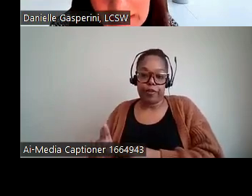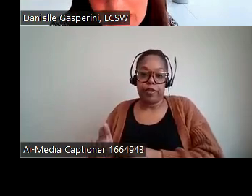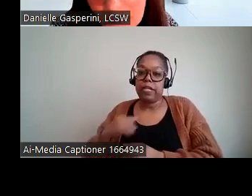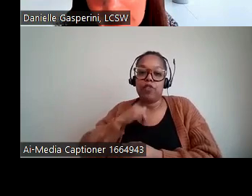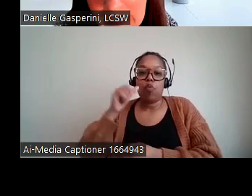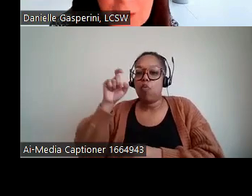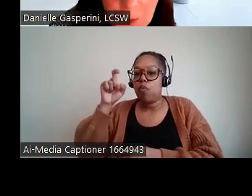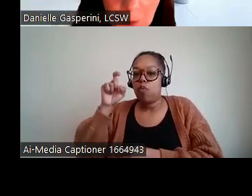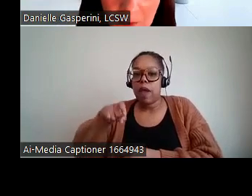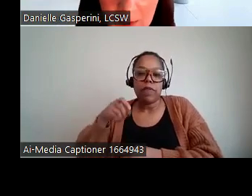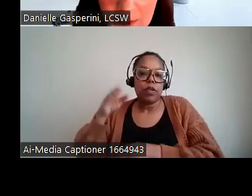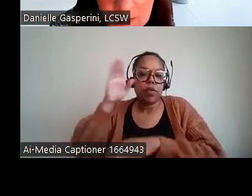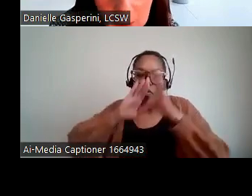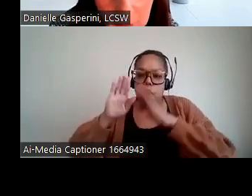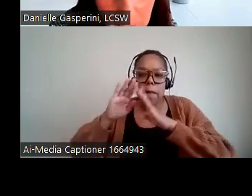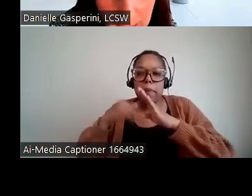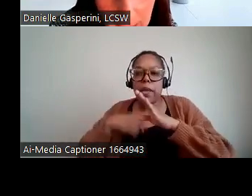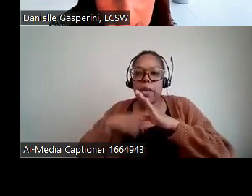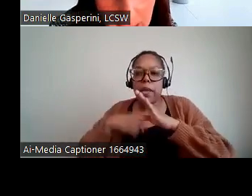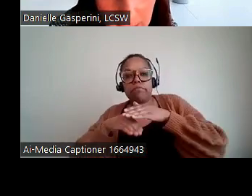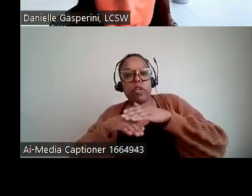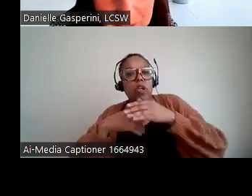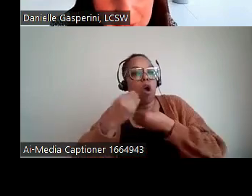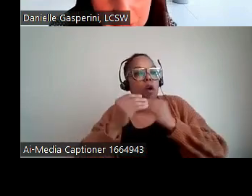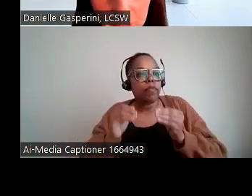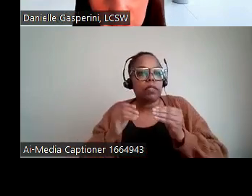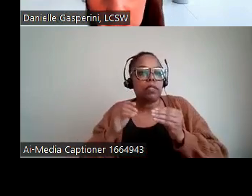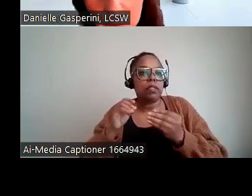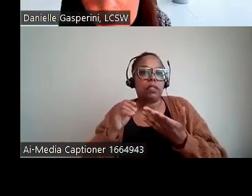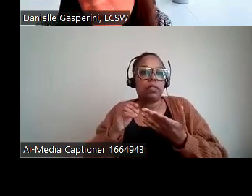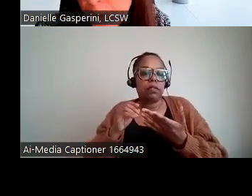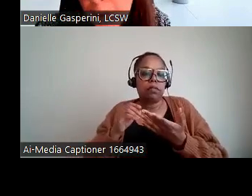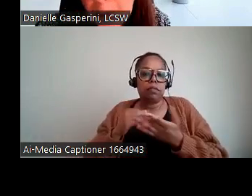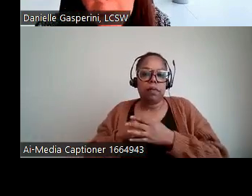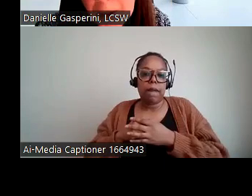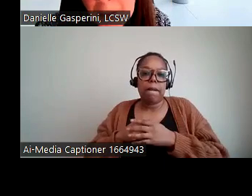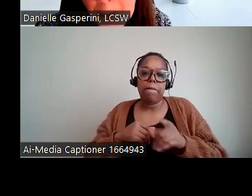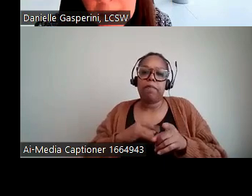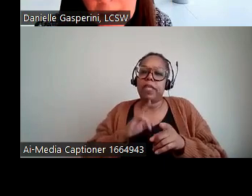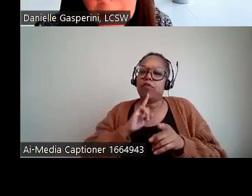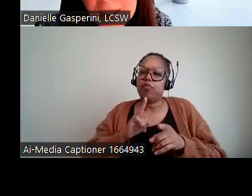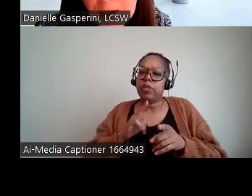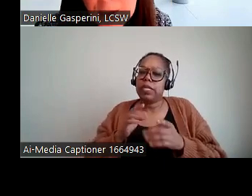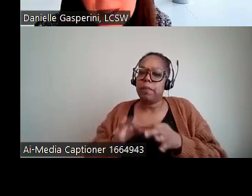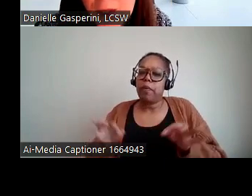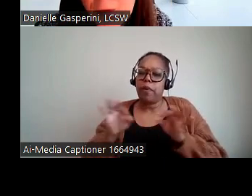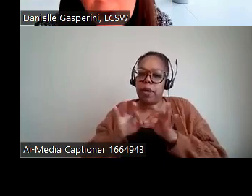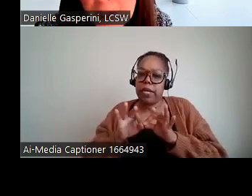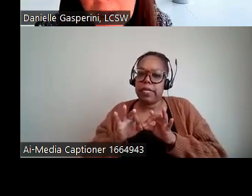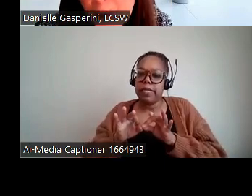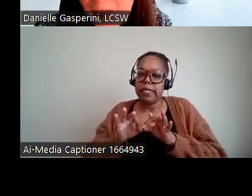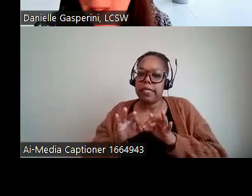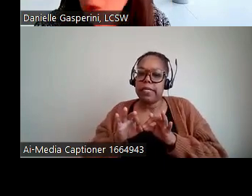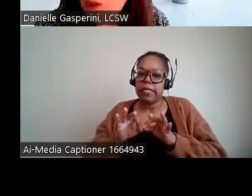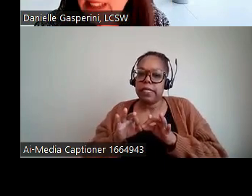about getting to an office and what that can entail. So I think this is a really important component, especially for